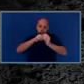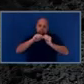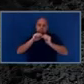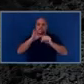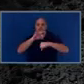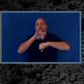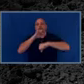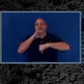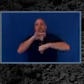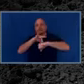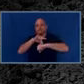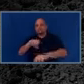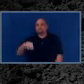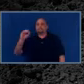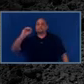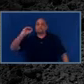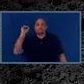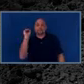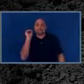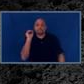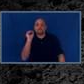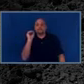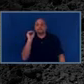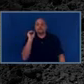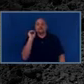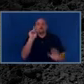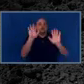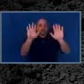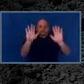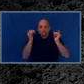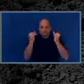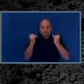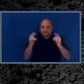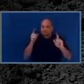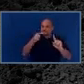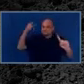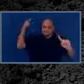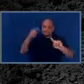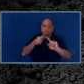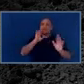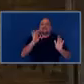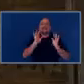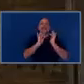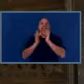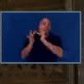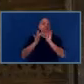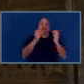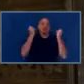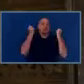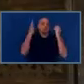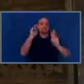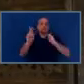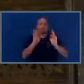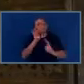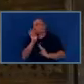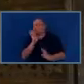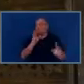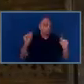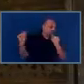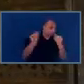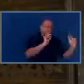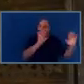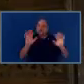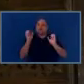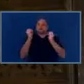Fantastic. Okay, so let's get down to it. The internet is buzzing with excitement around yesterday's events, and many people have